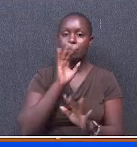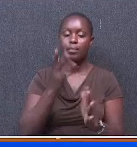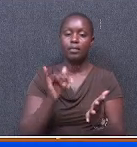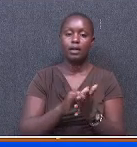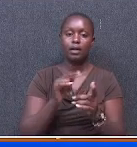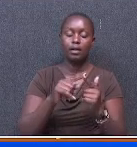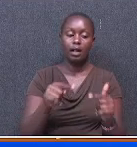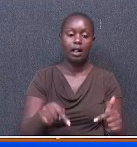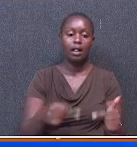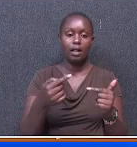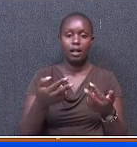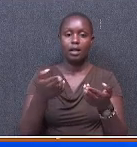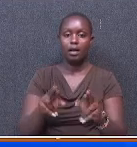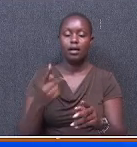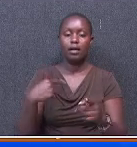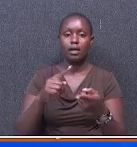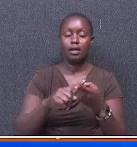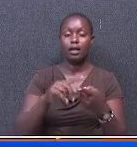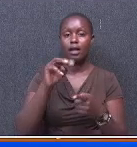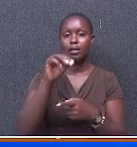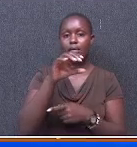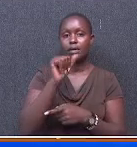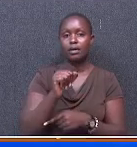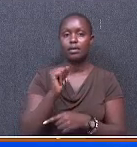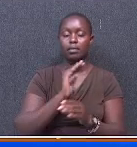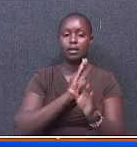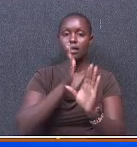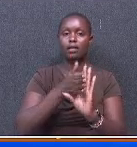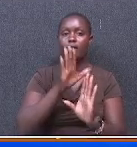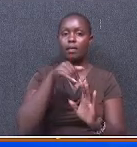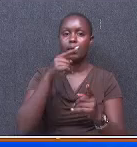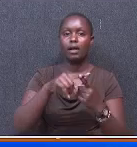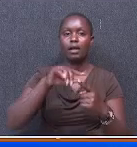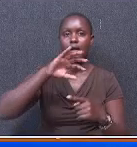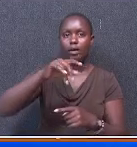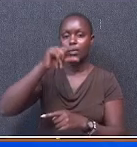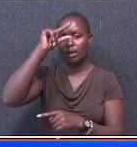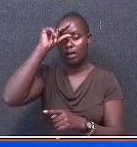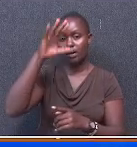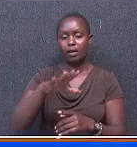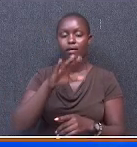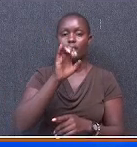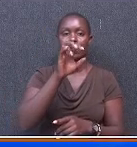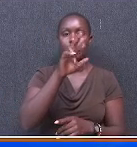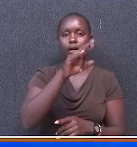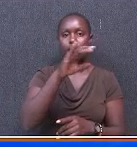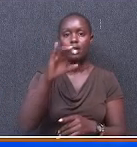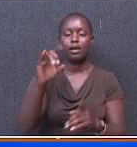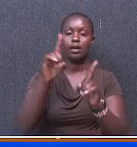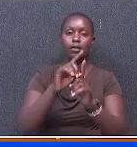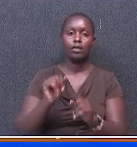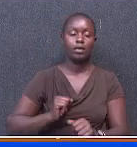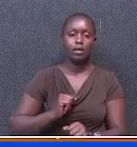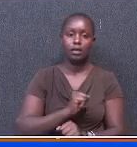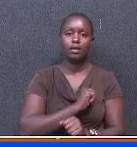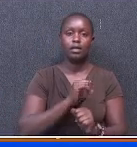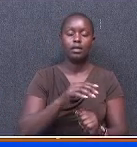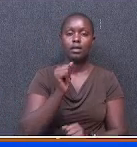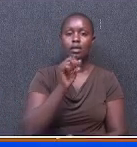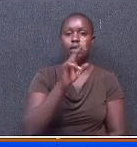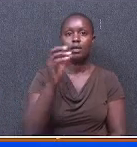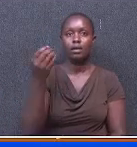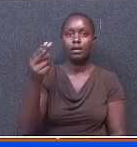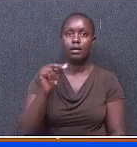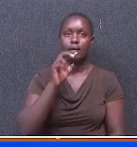wrangles experienced in the Assembly have been brought by interference by the County Governor Dr. Eric Mutai and Senator Aaron Cheruiyot. Our reporter